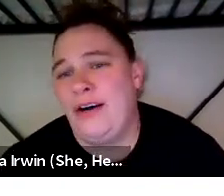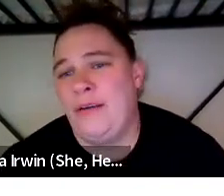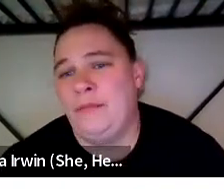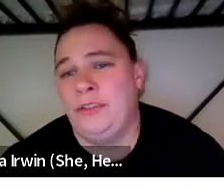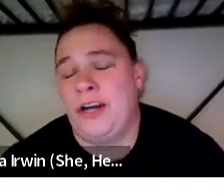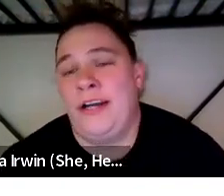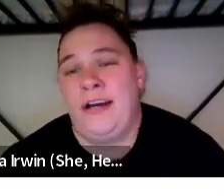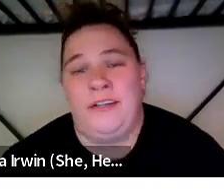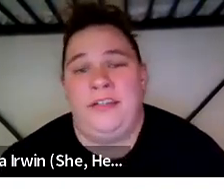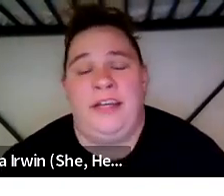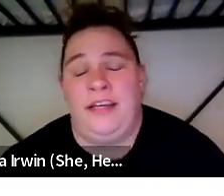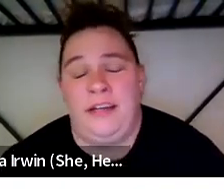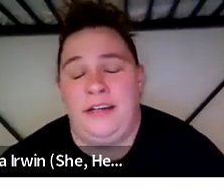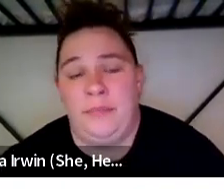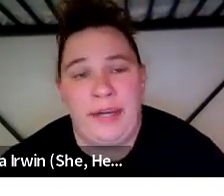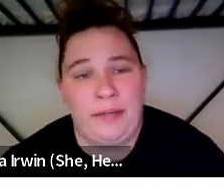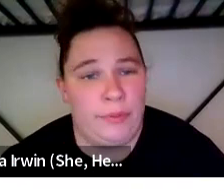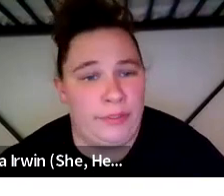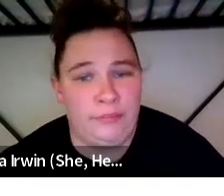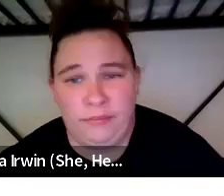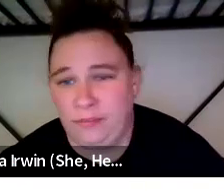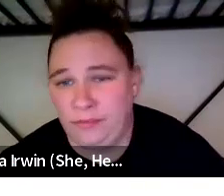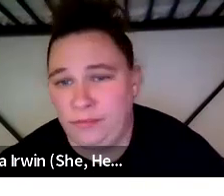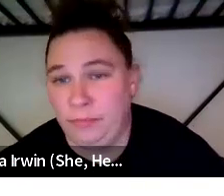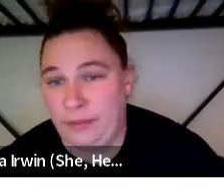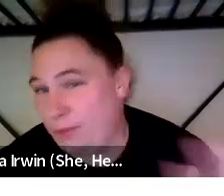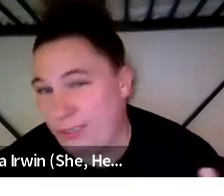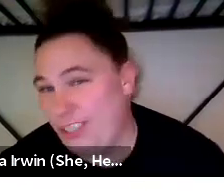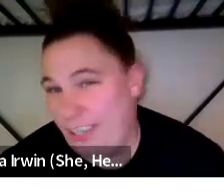bubble drawn on a chalkboard,